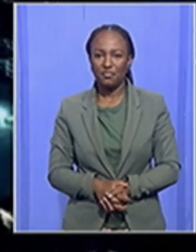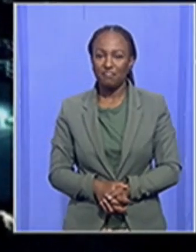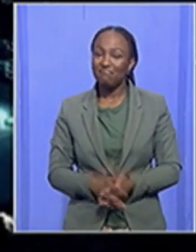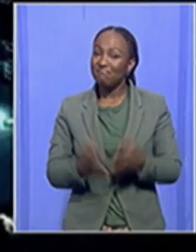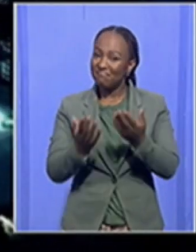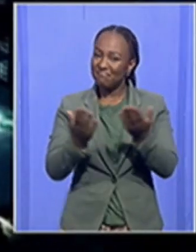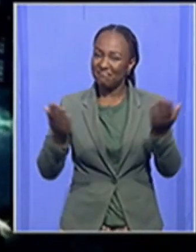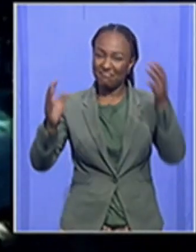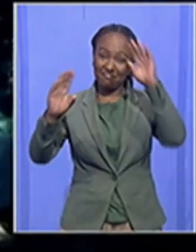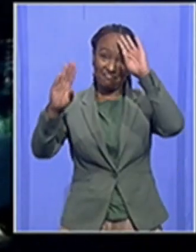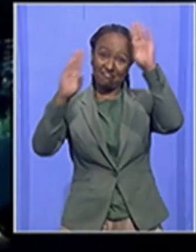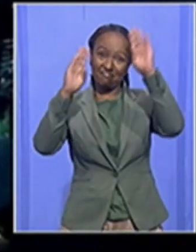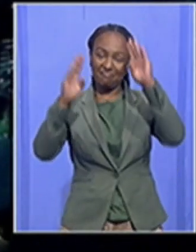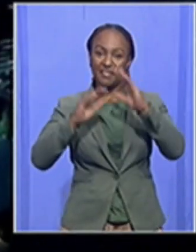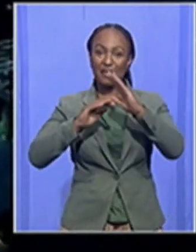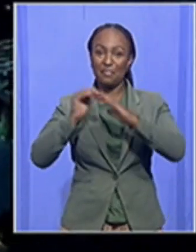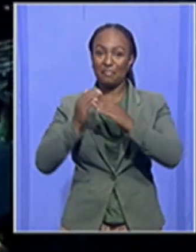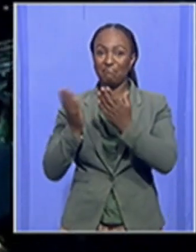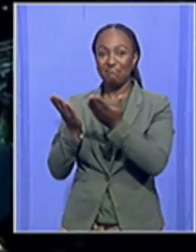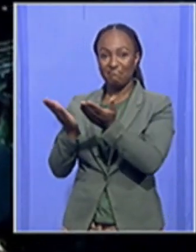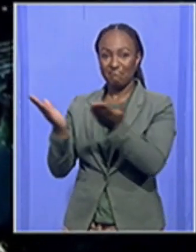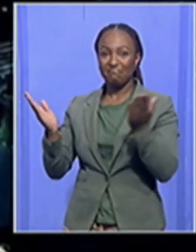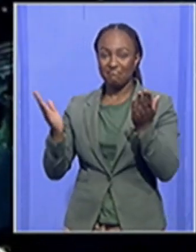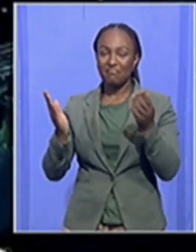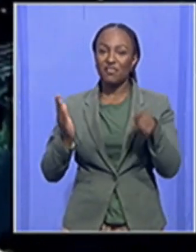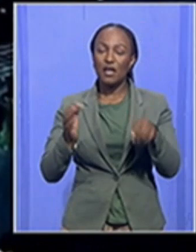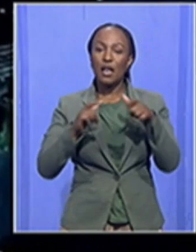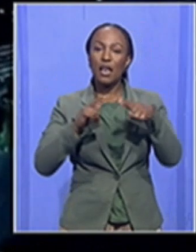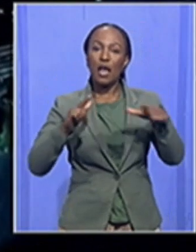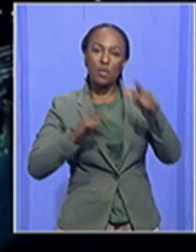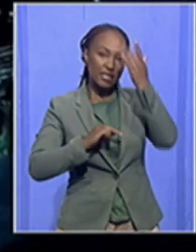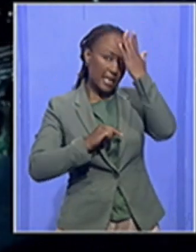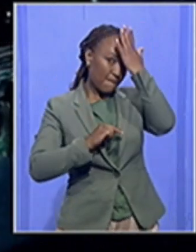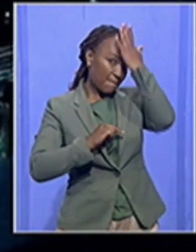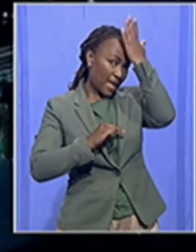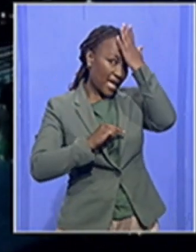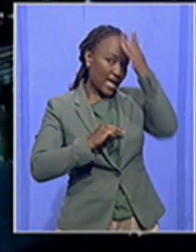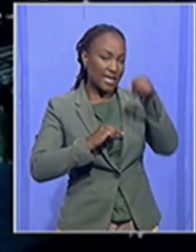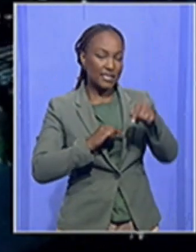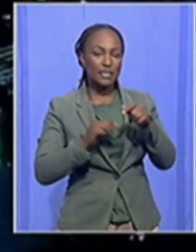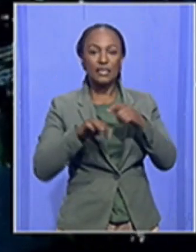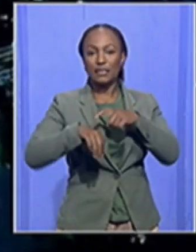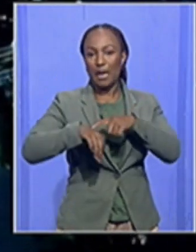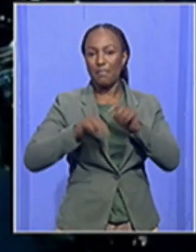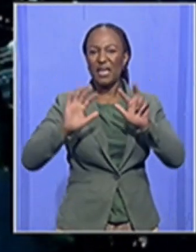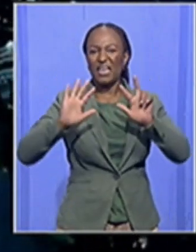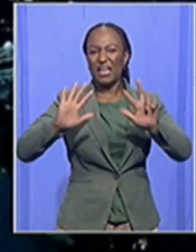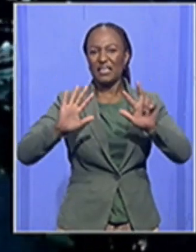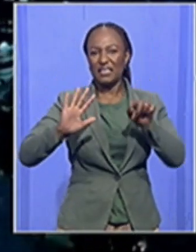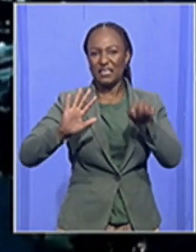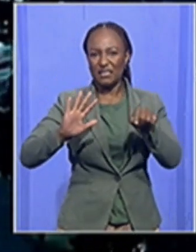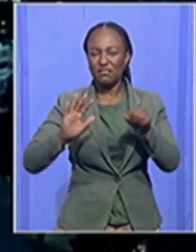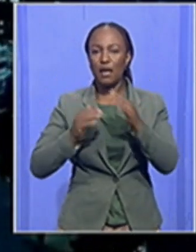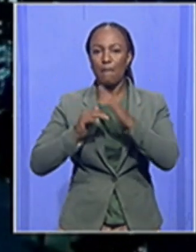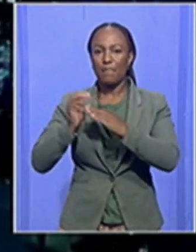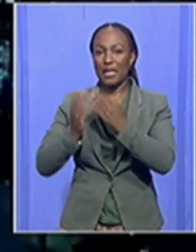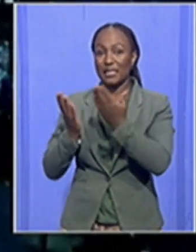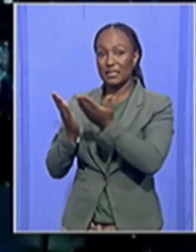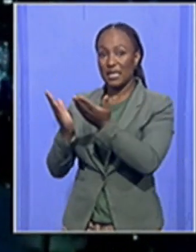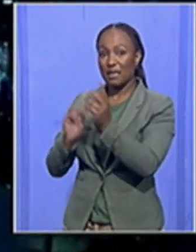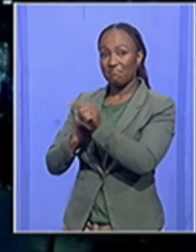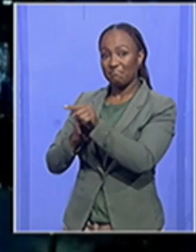Beshun Tobela, Molojana or Gorosha, Ditaba, leleme la Sepedi, e reng ya seswai go metse ke seswantšho sa